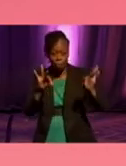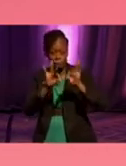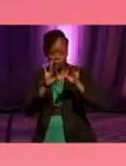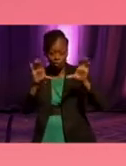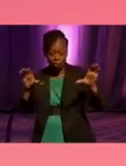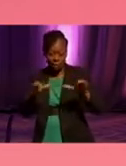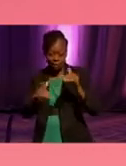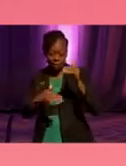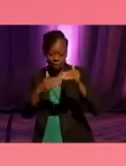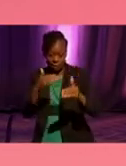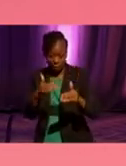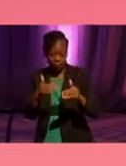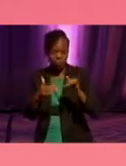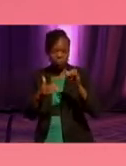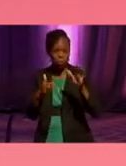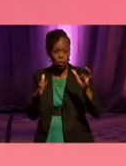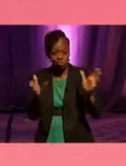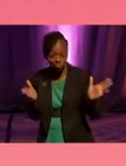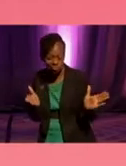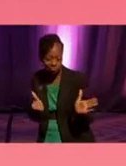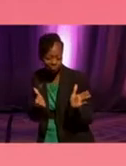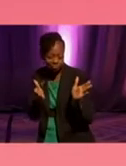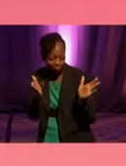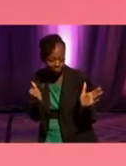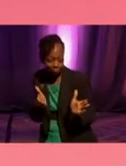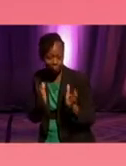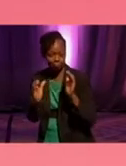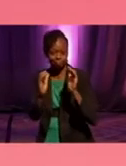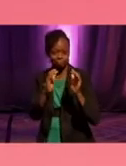moving the needle, pushing the conversation.